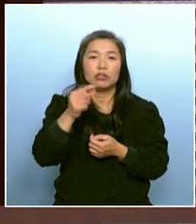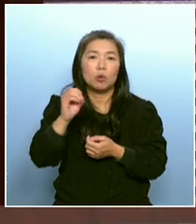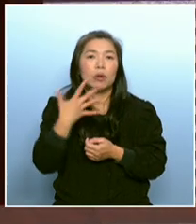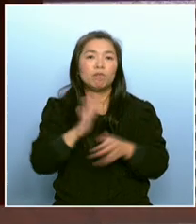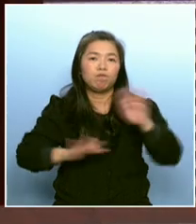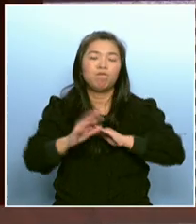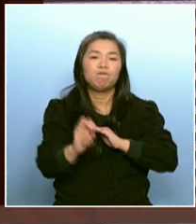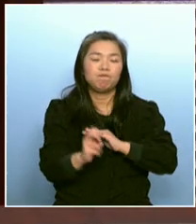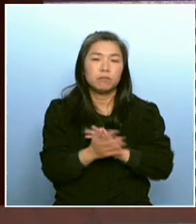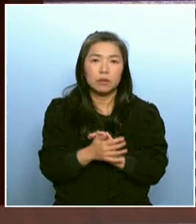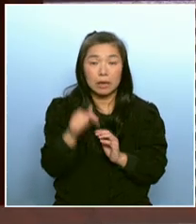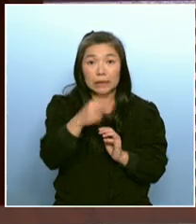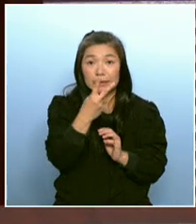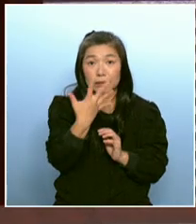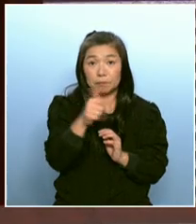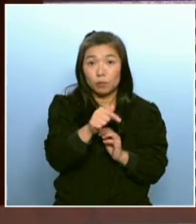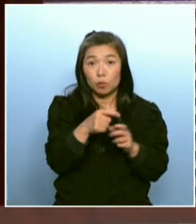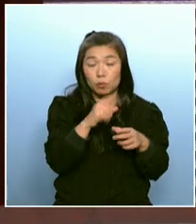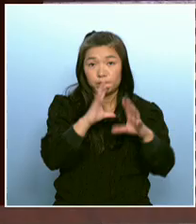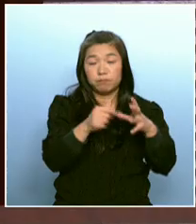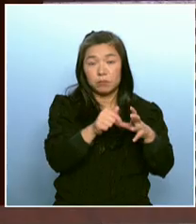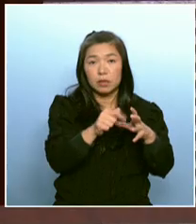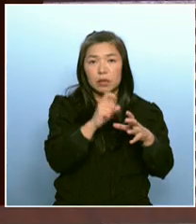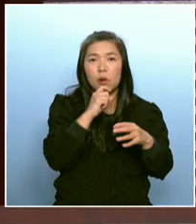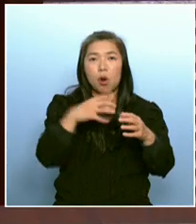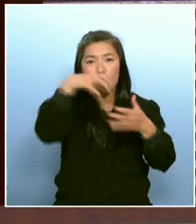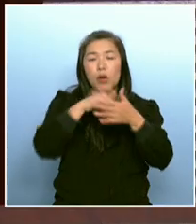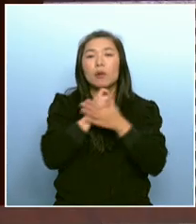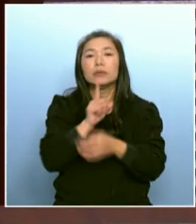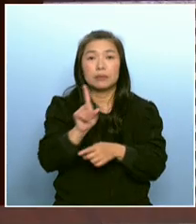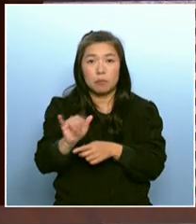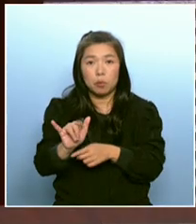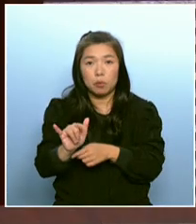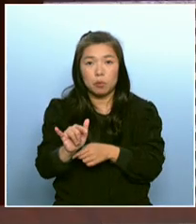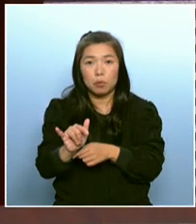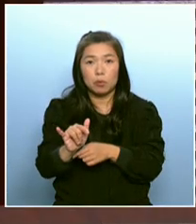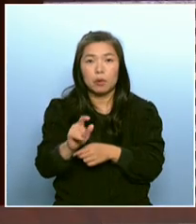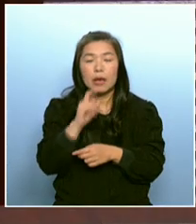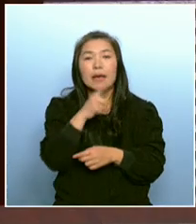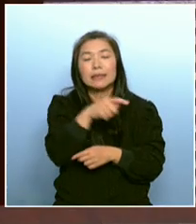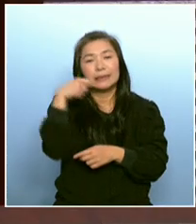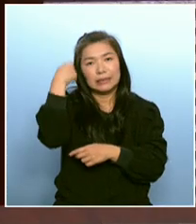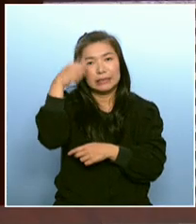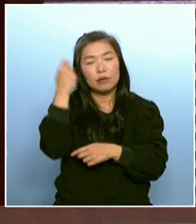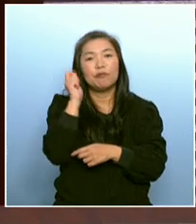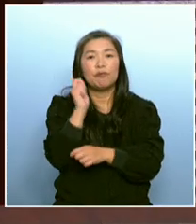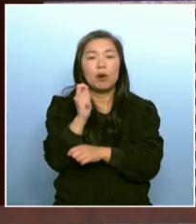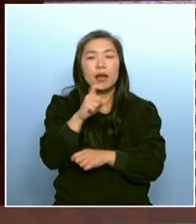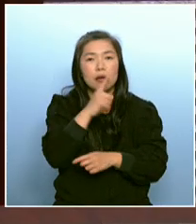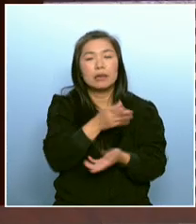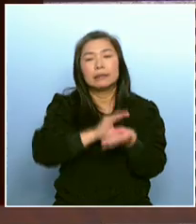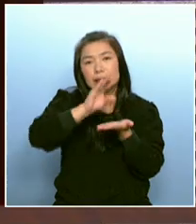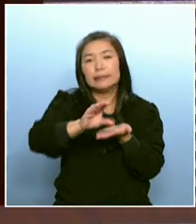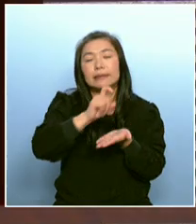non-government-led programs were run by 25 NGOs, and among them, 16 NGOs are